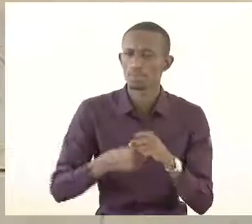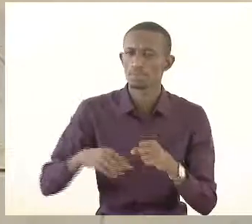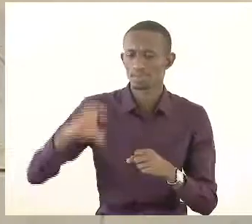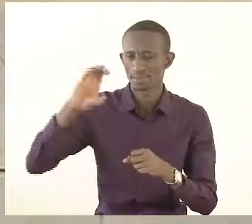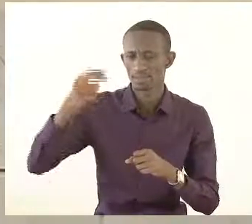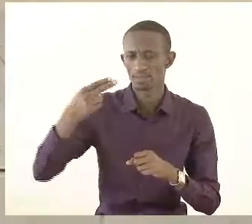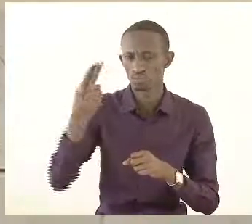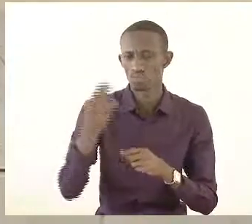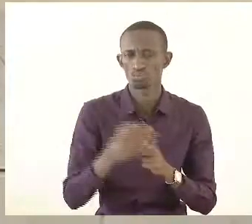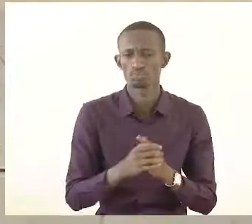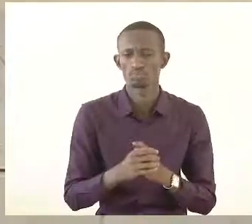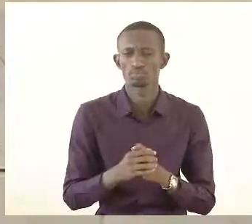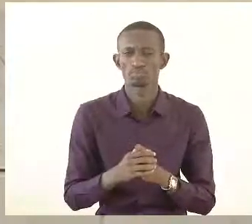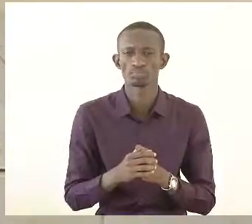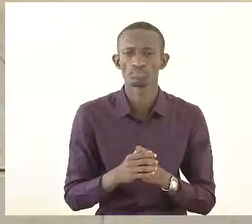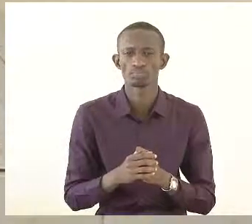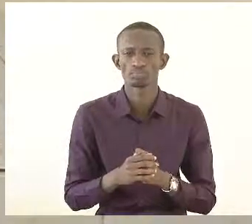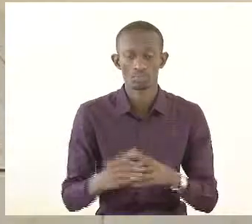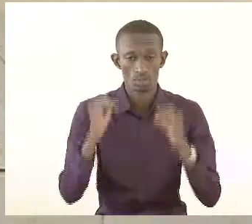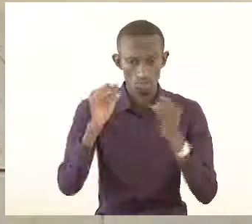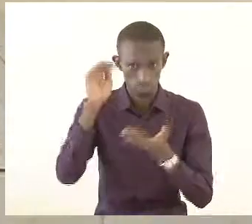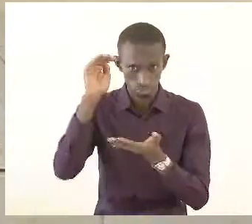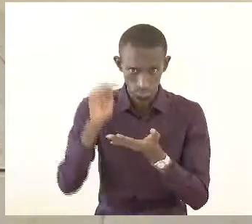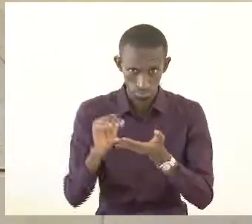CH2O, if we reduce it,